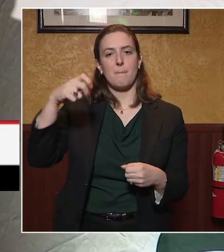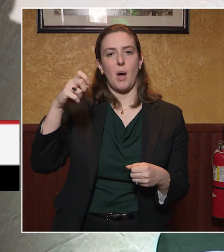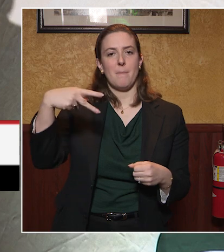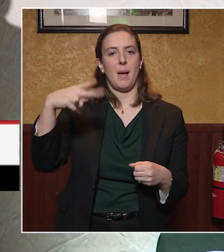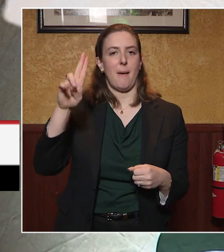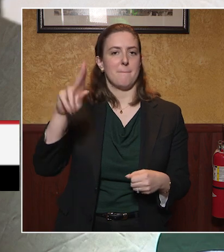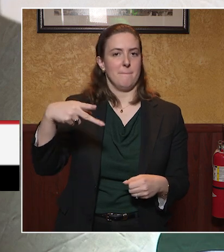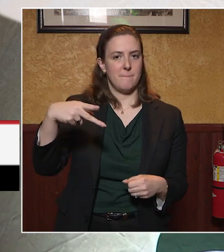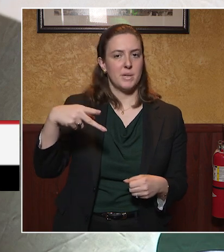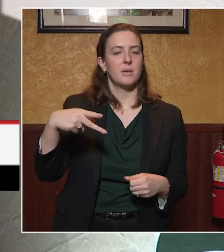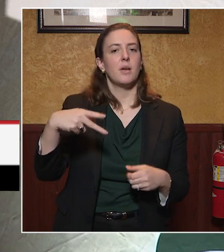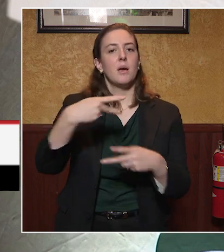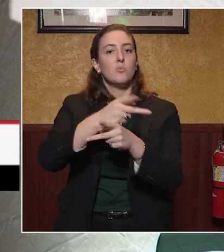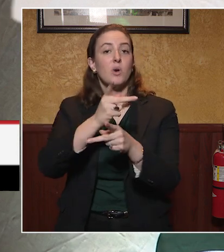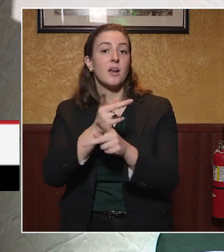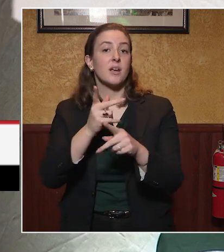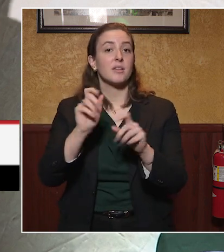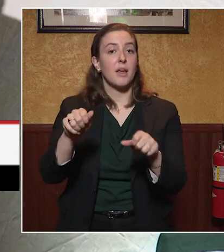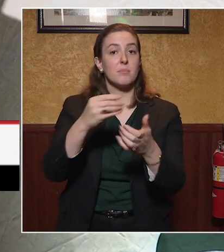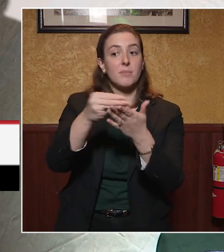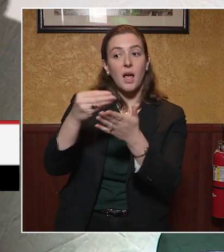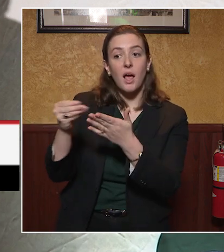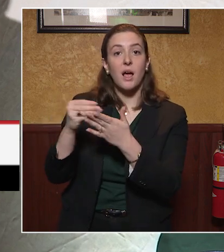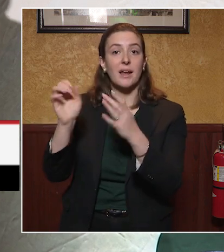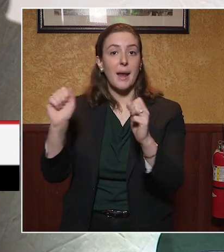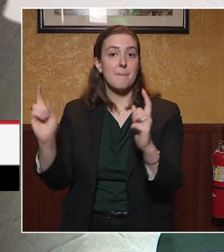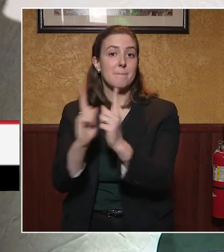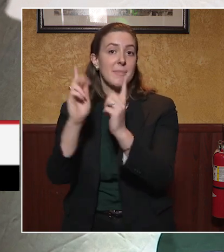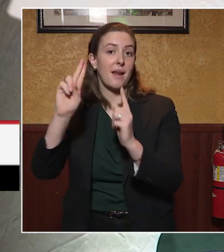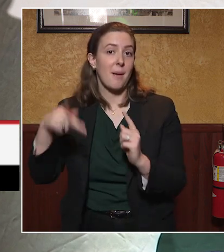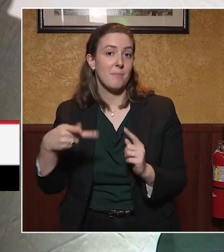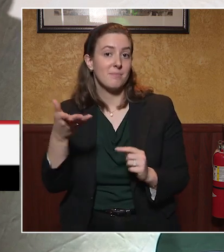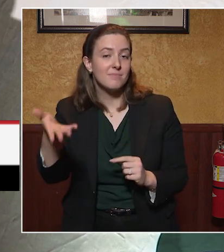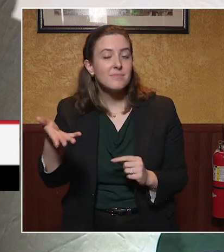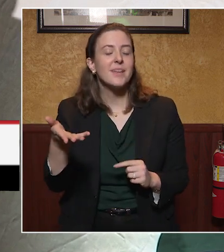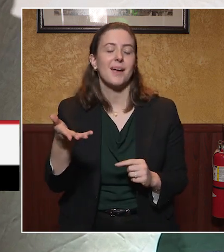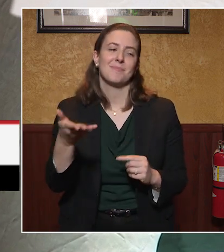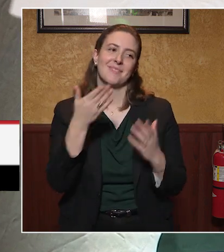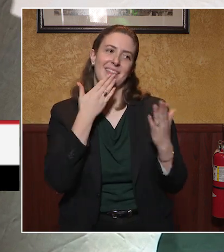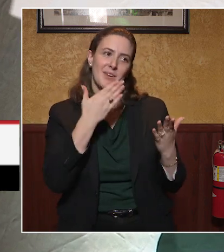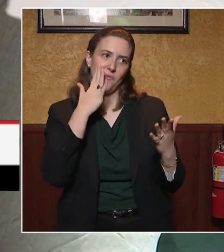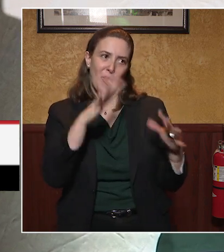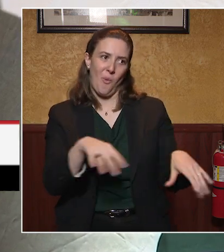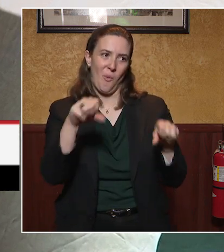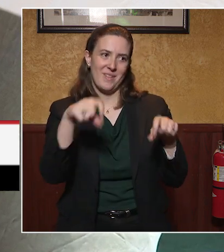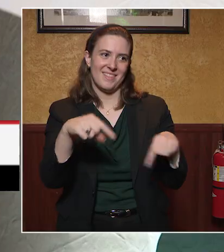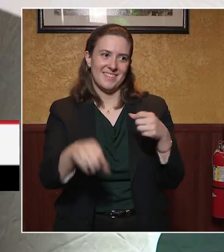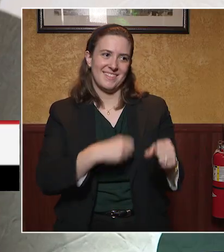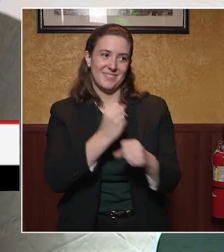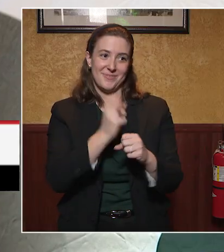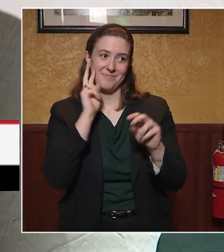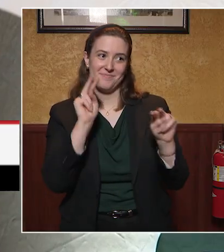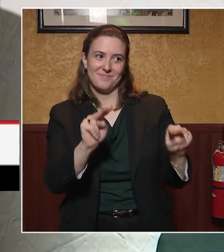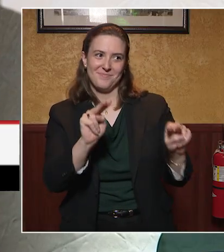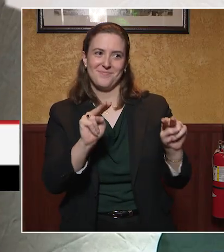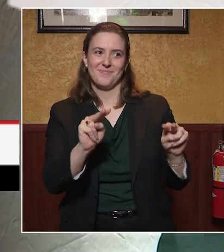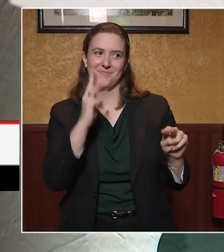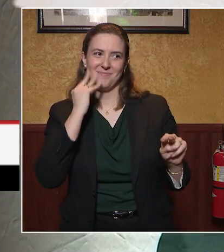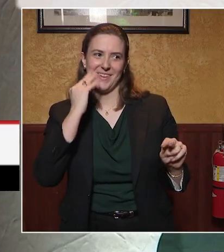space for workshops and very fun holiday meetups. Thank you, Stacy. We cannot wait to experience that this winter. Can we give it up for Shop Made in